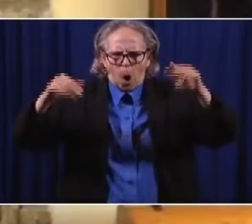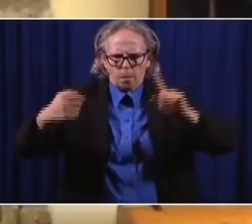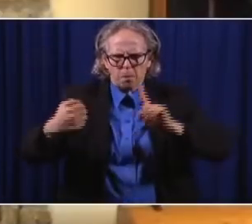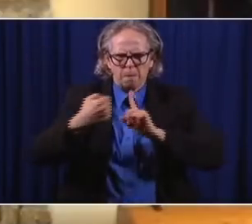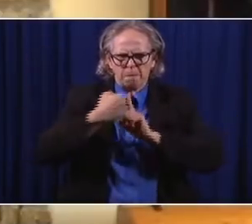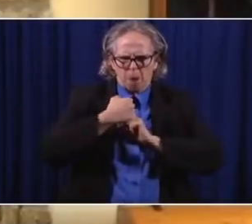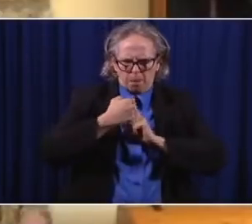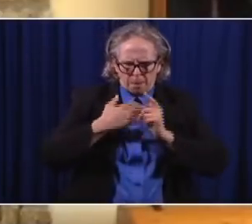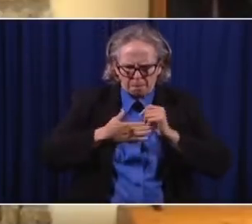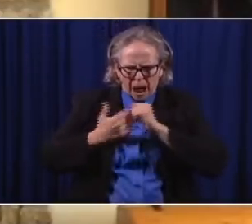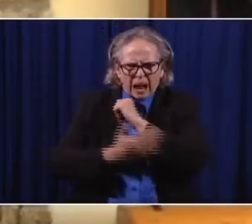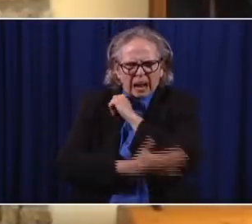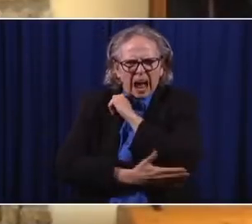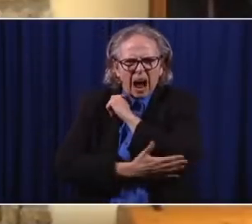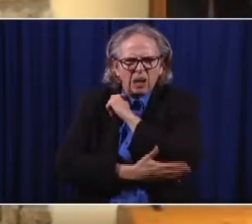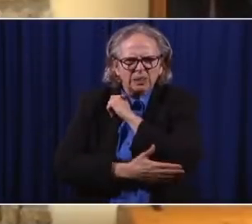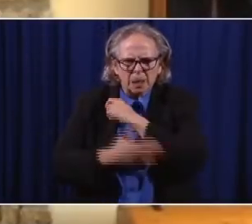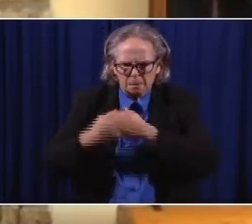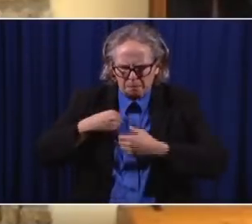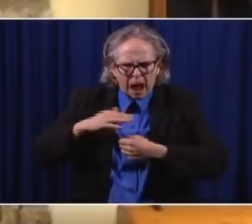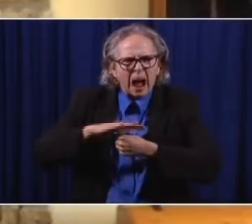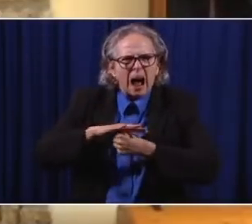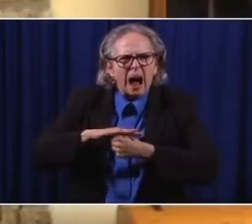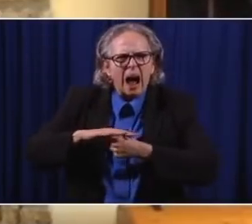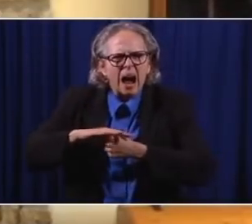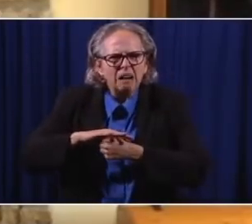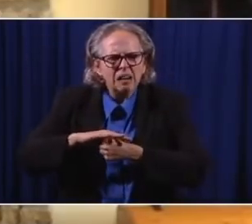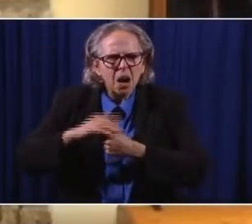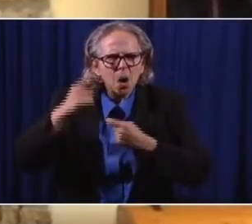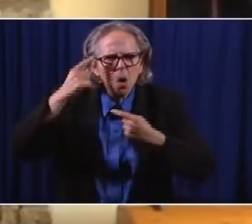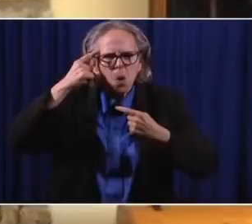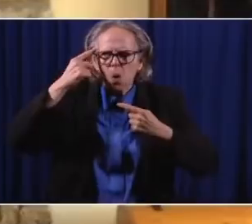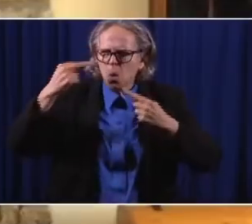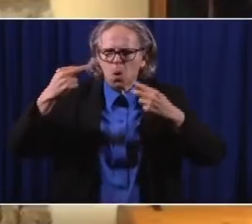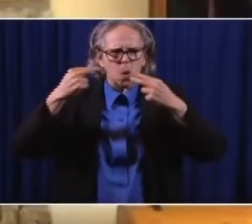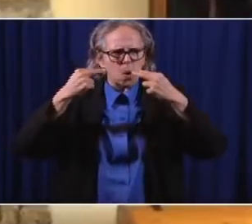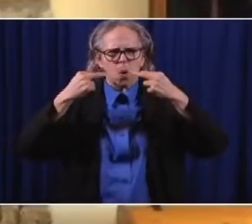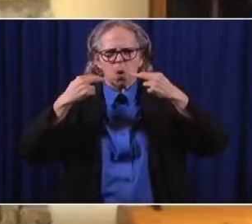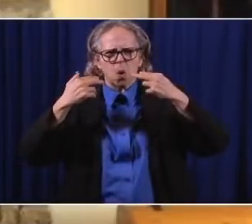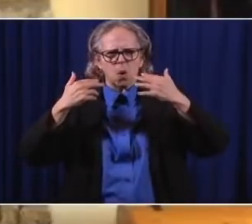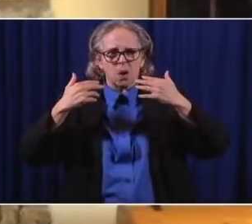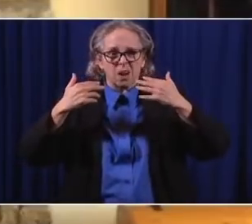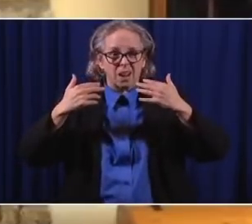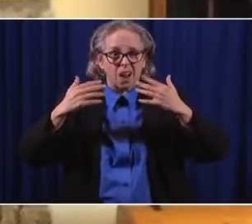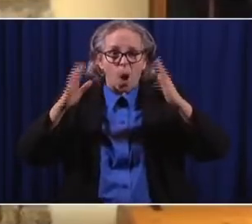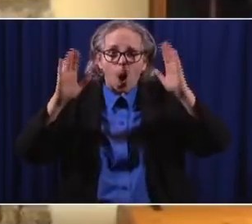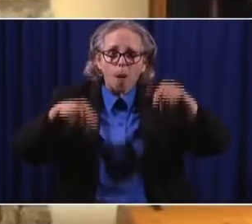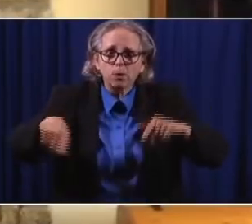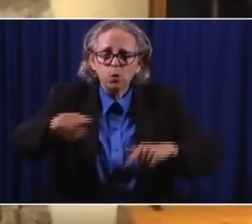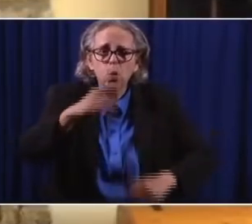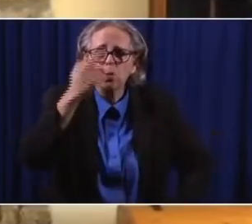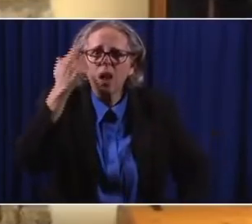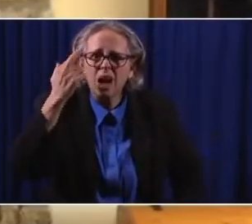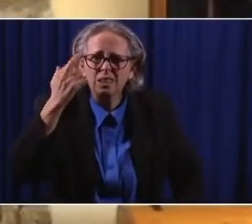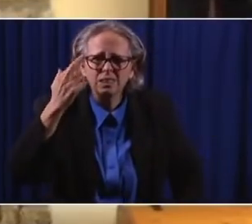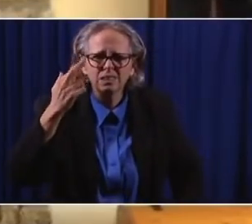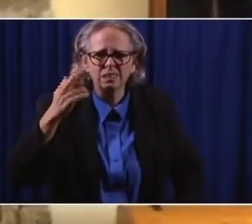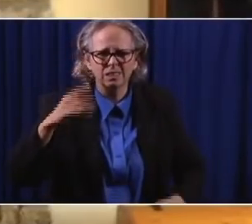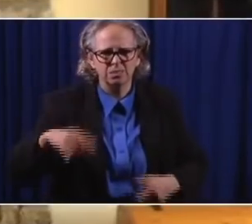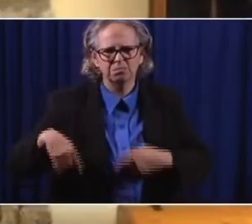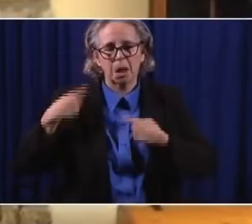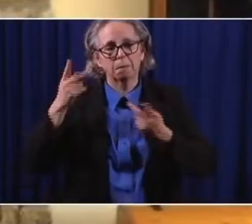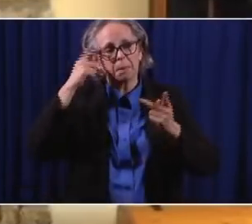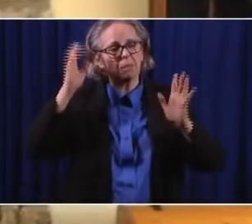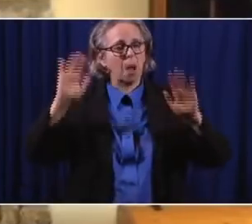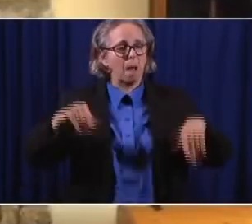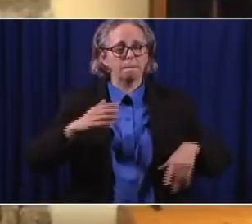county, it's not spread very much, and I'm going to take my chance. And when it gets serious, I'll get serious about it. But until then,